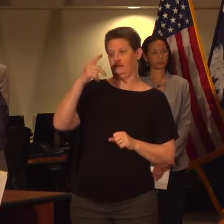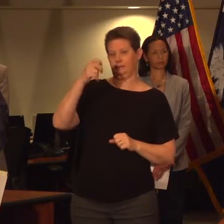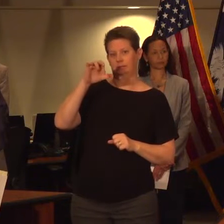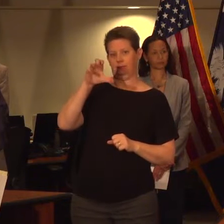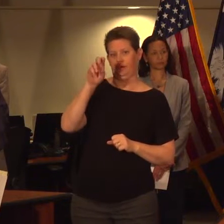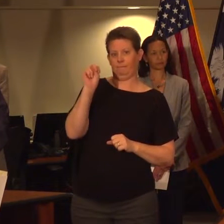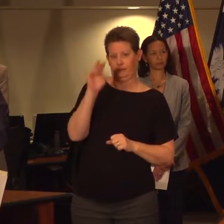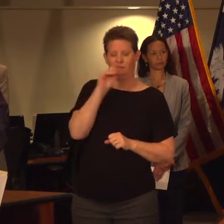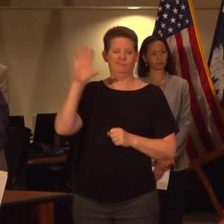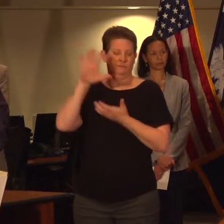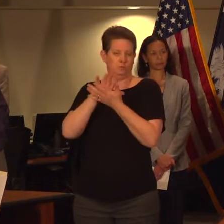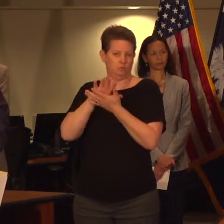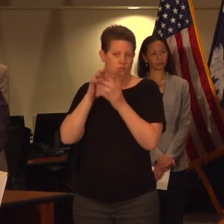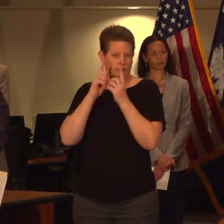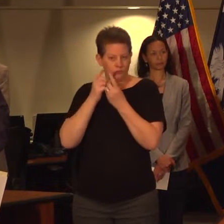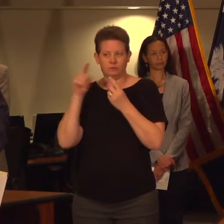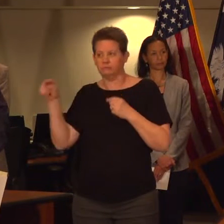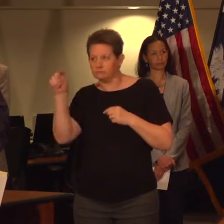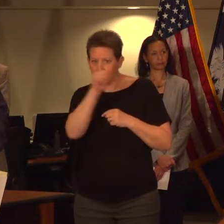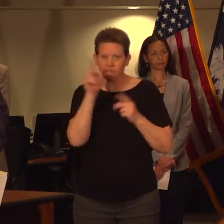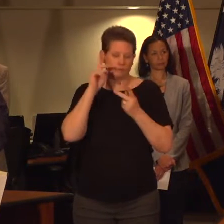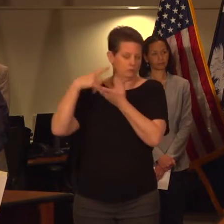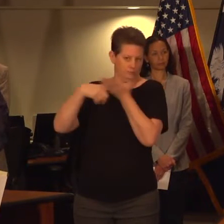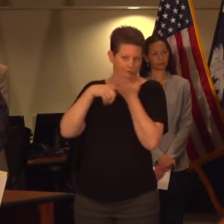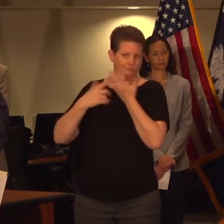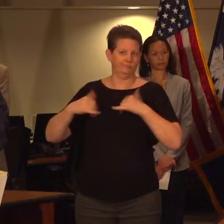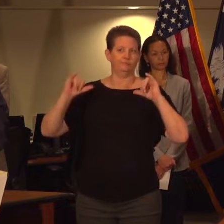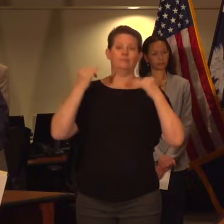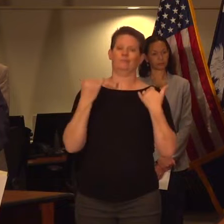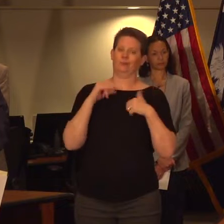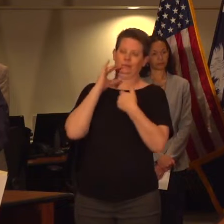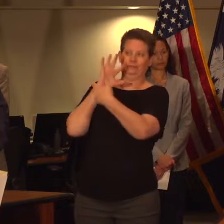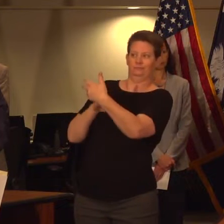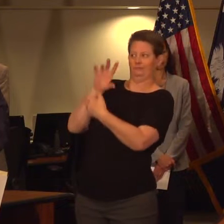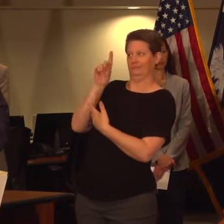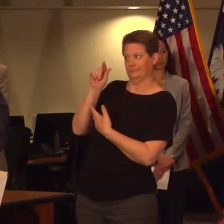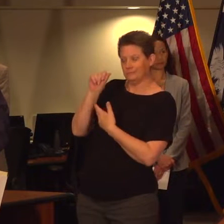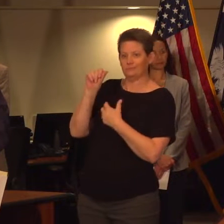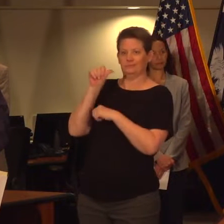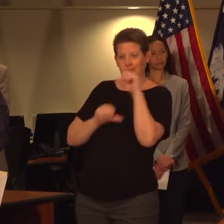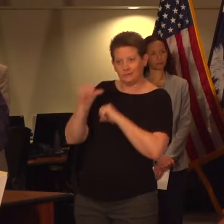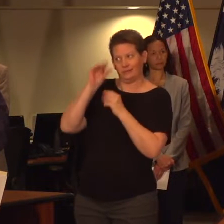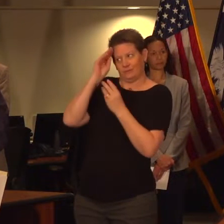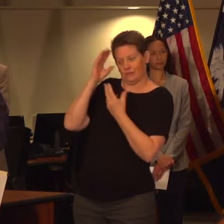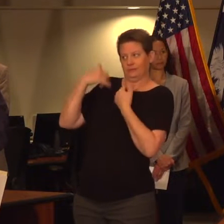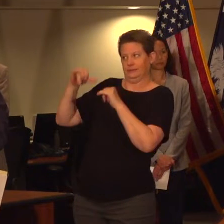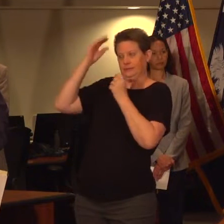the school officials, and we're studying the data, the science, the information that we have, and we'll